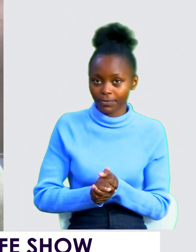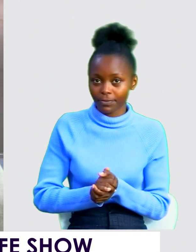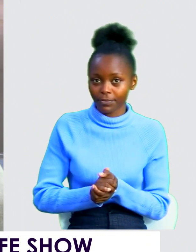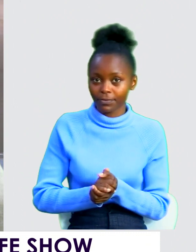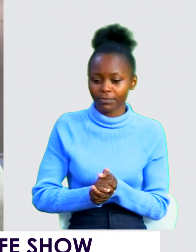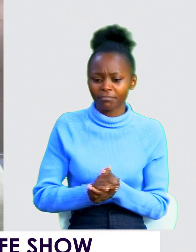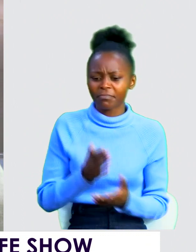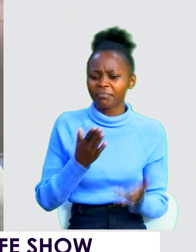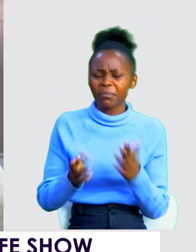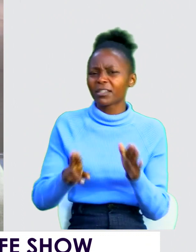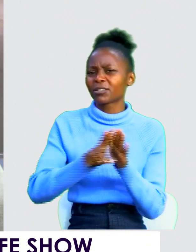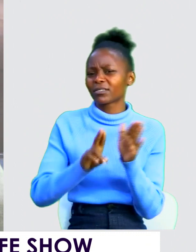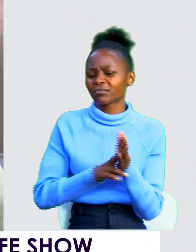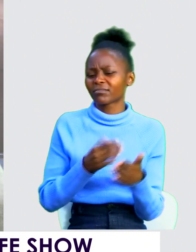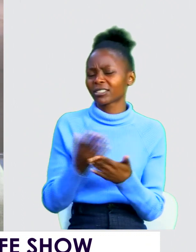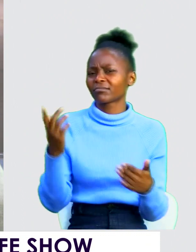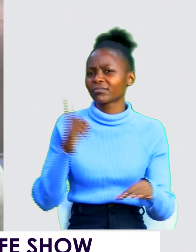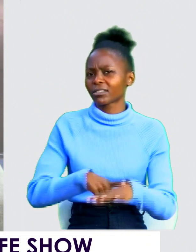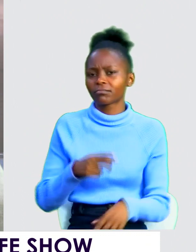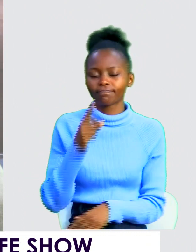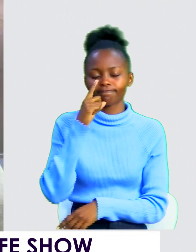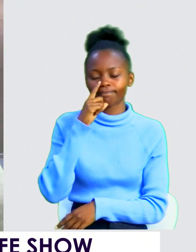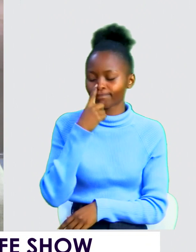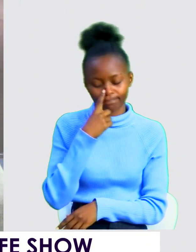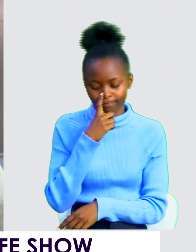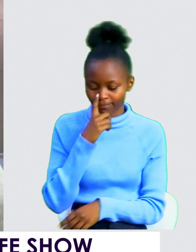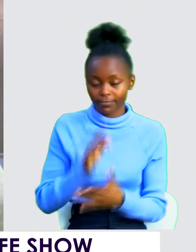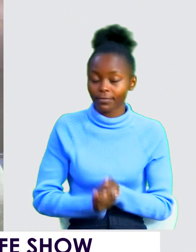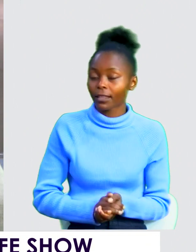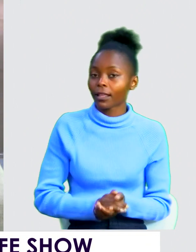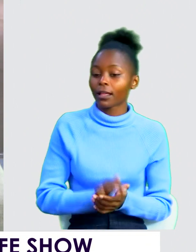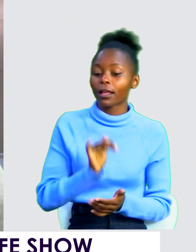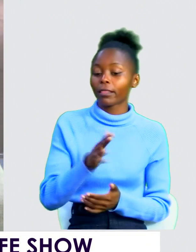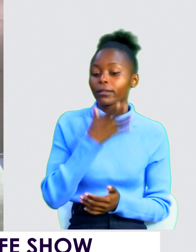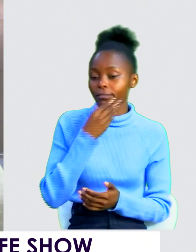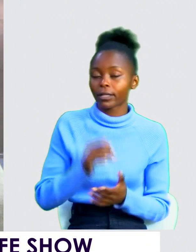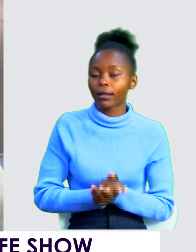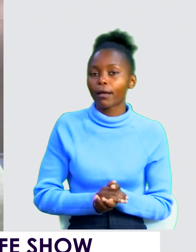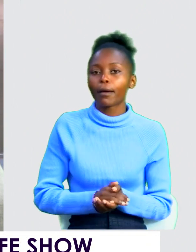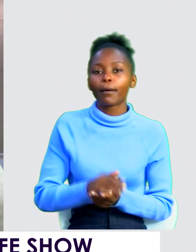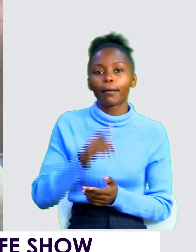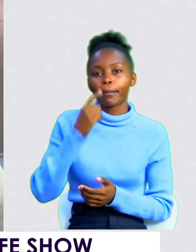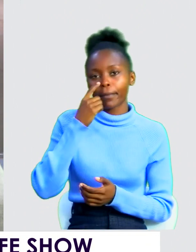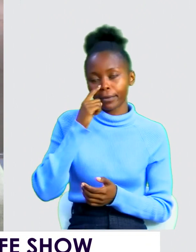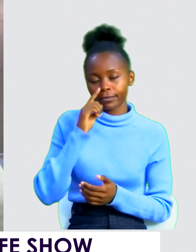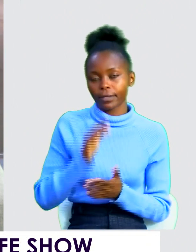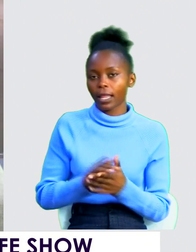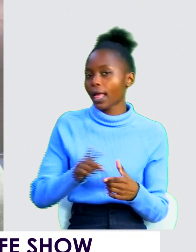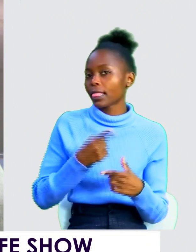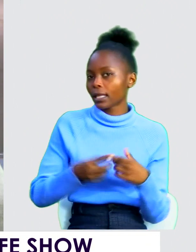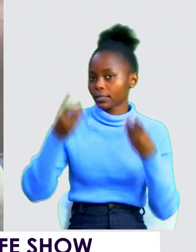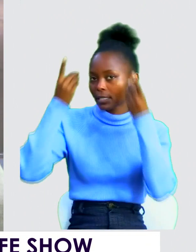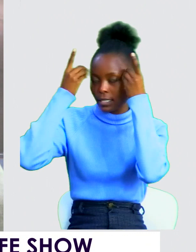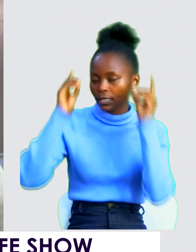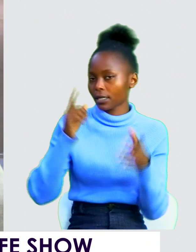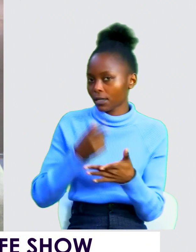boring. They were so bored of the routine of school that they came up with a plan. What can